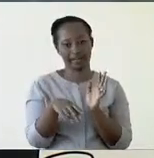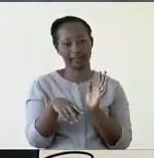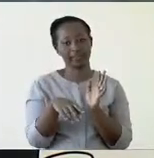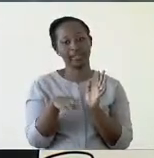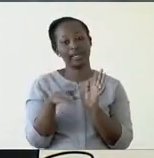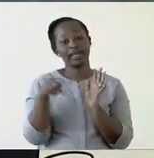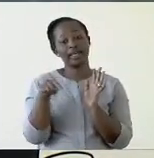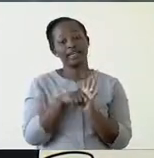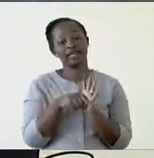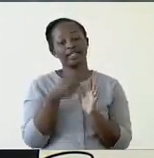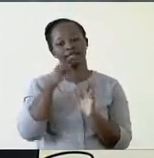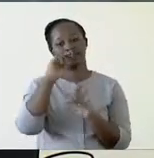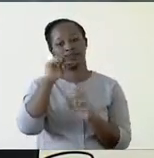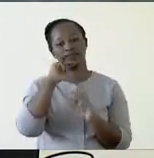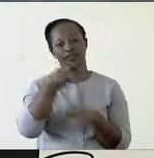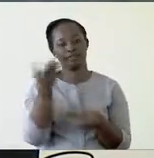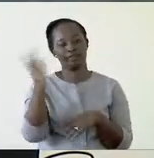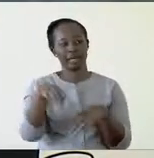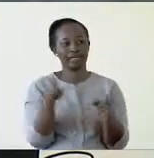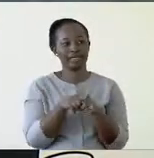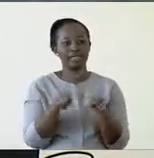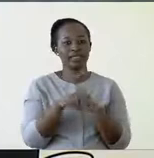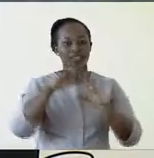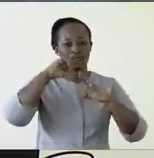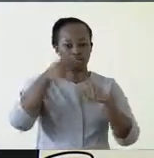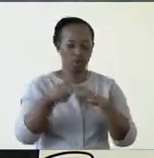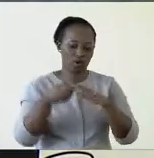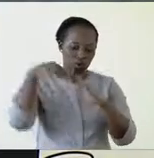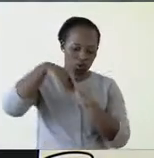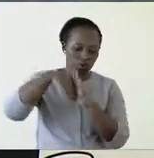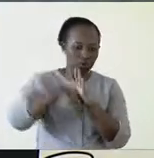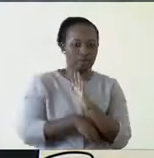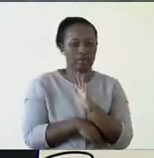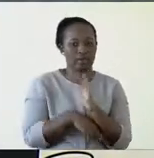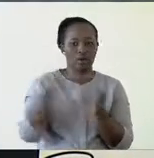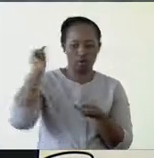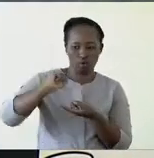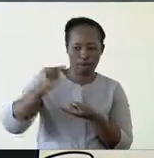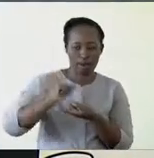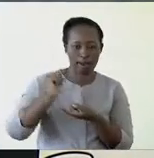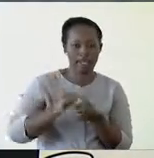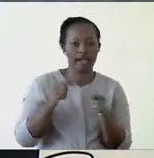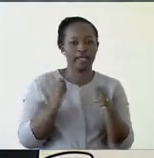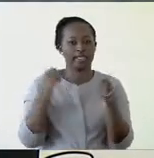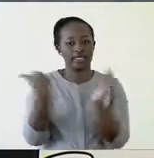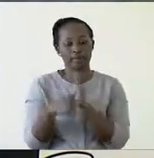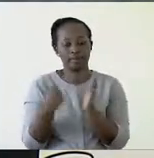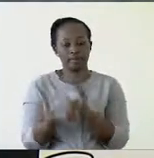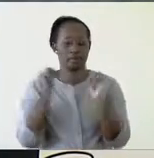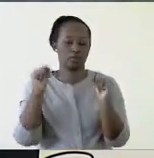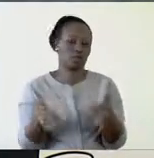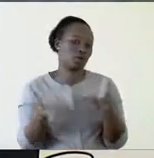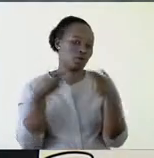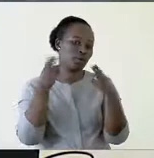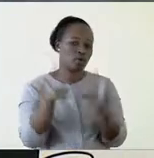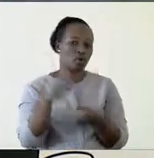is responsible for decreasing the effect that causes that thing to be raised in body temperature or the